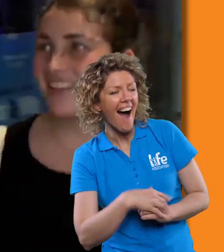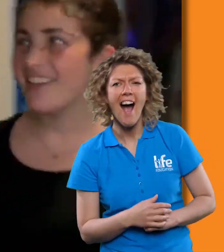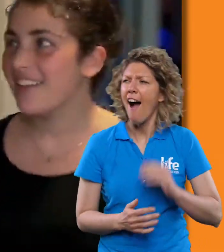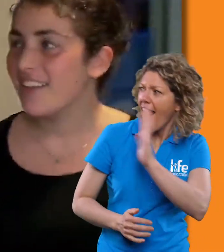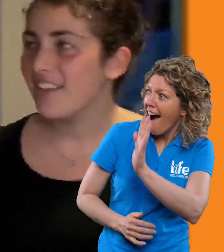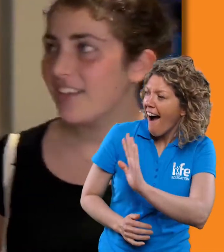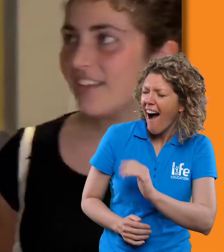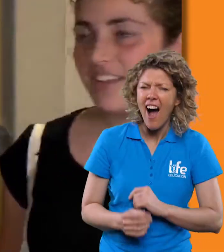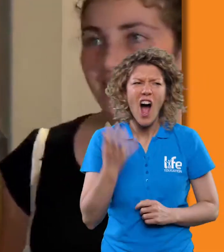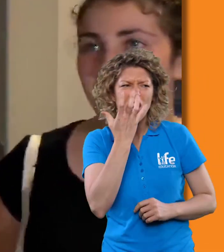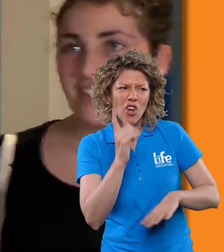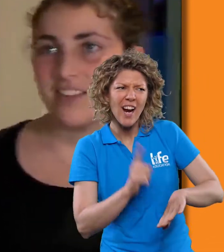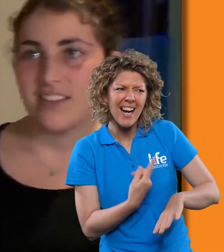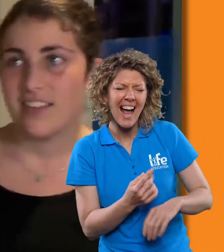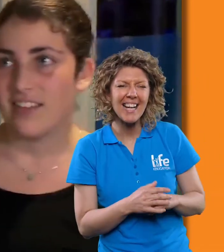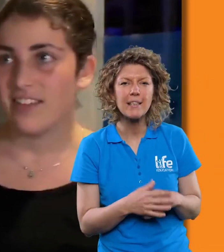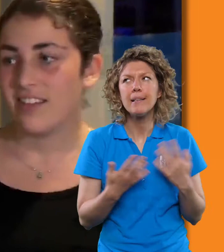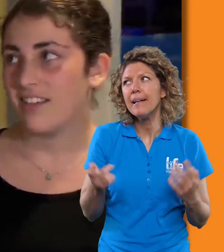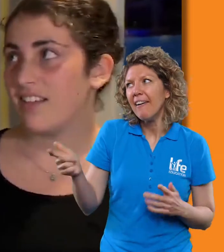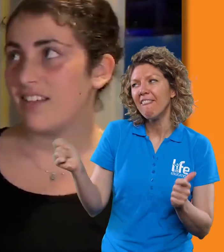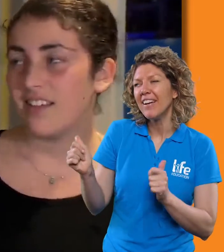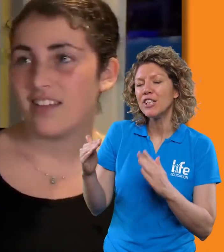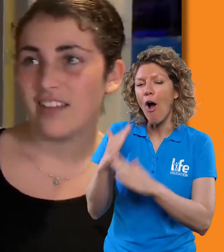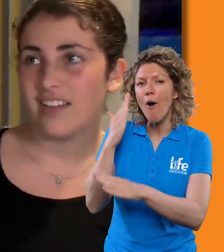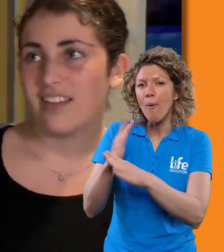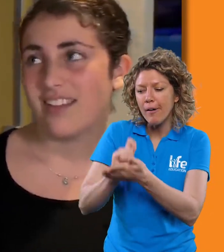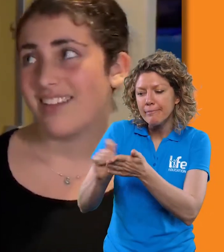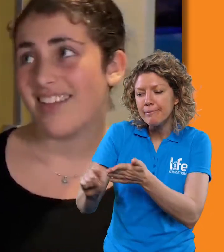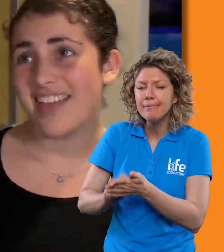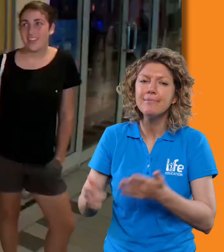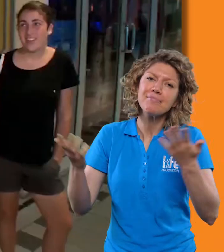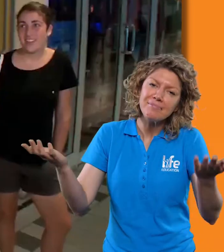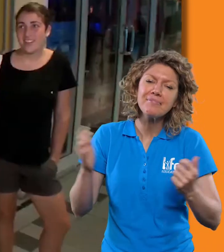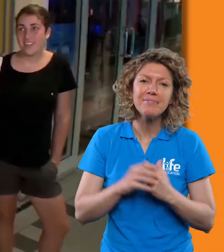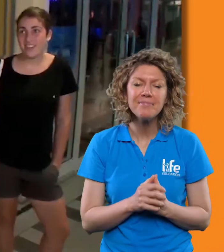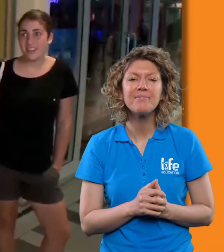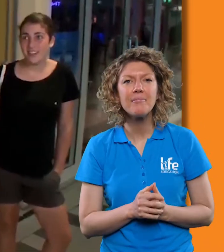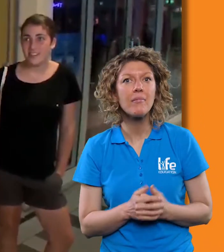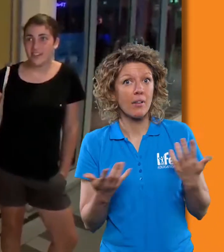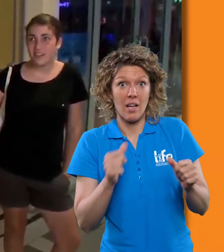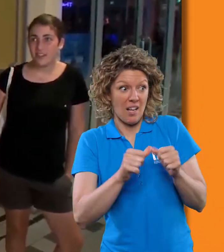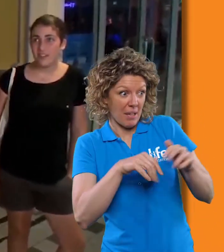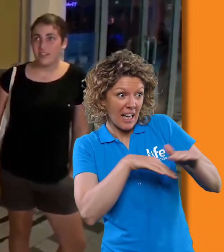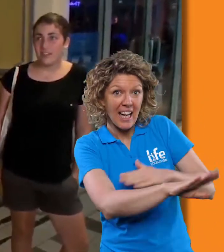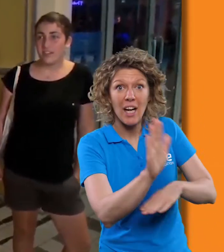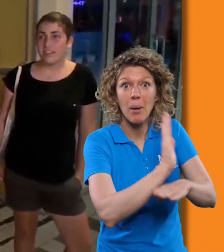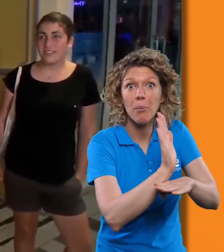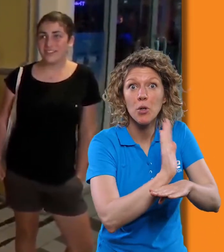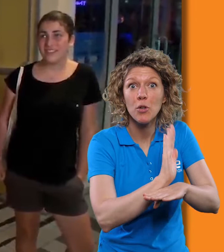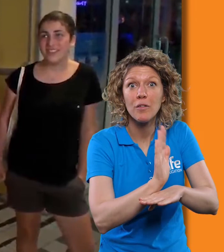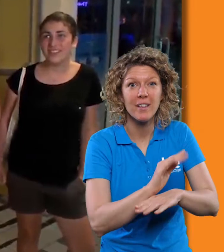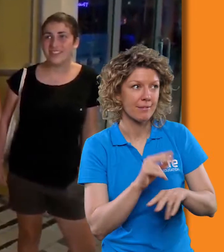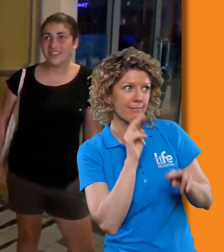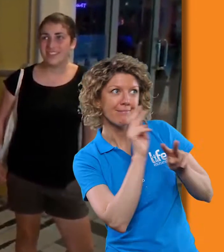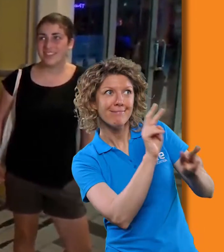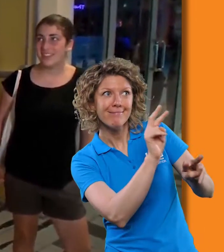Sorry we're late. Tomorrow wanted to finish our homework before we came. Typical. Thanks, Jen. Well, we'd better get in there. Got some serious junk